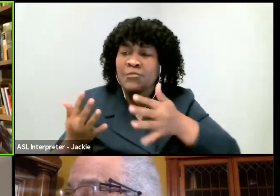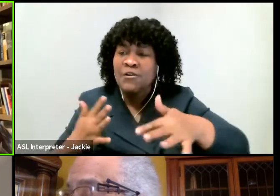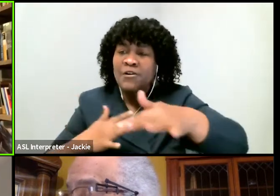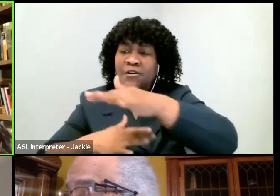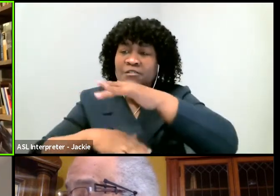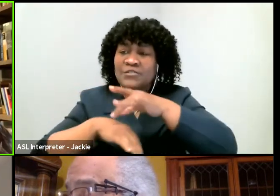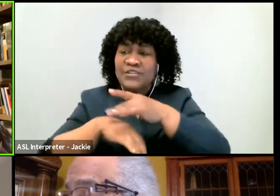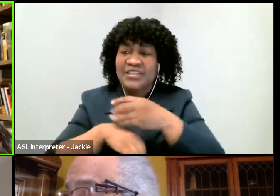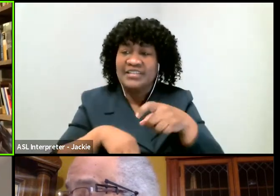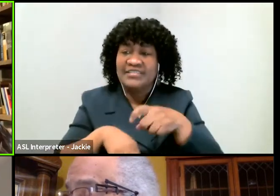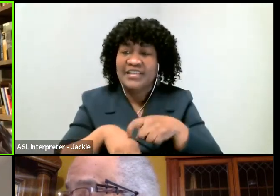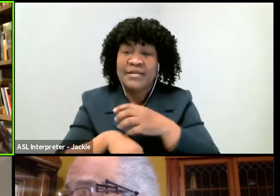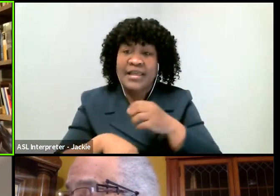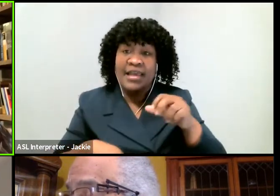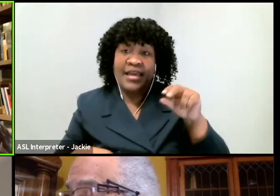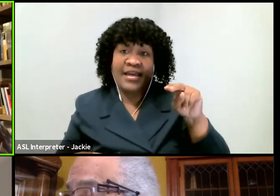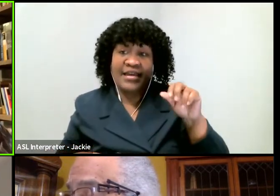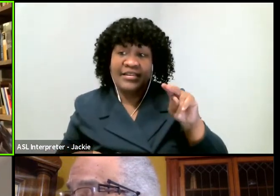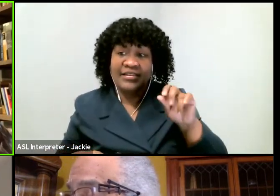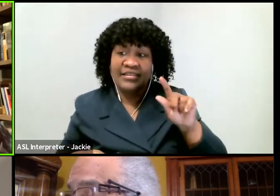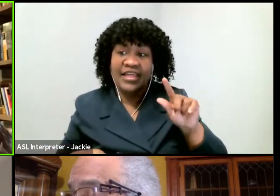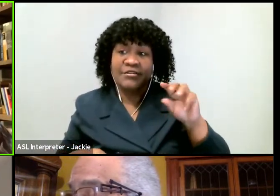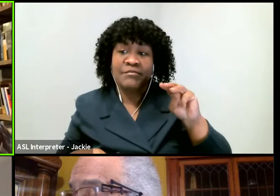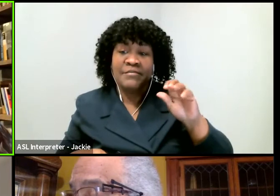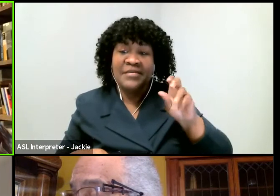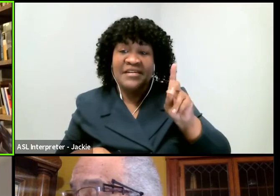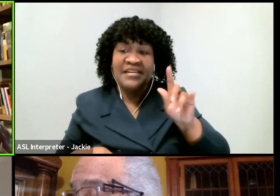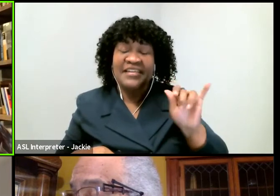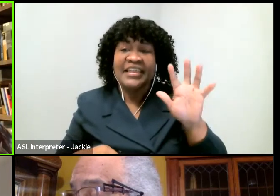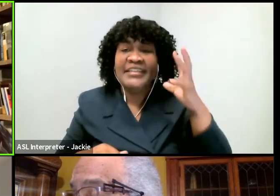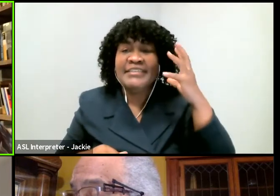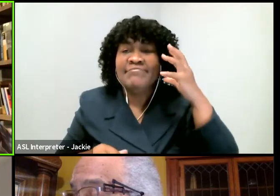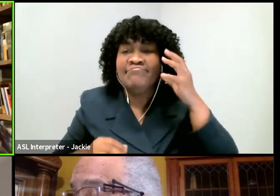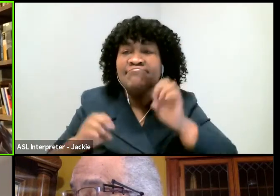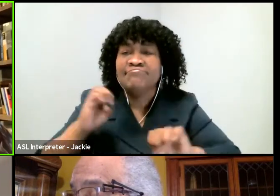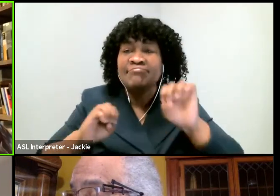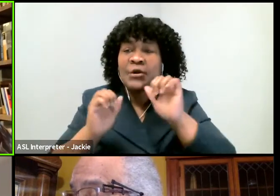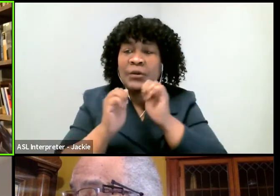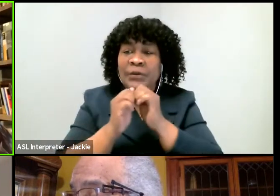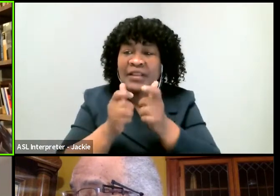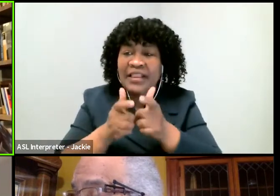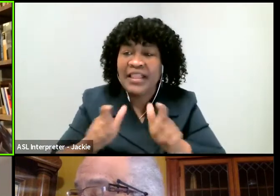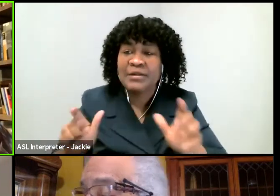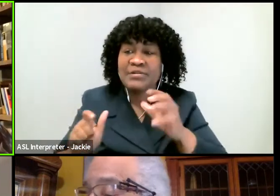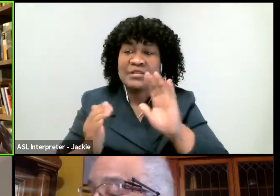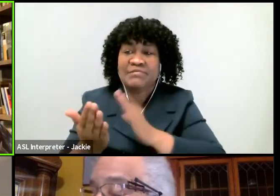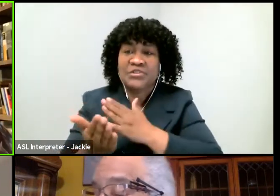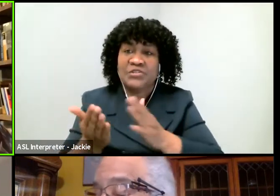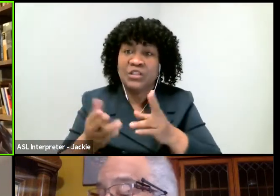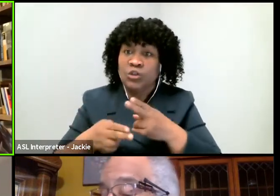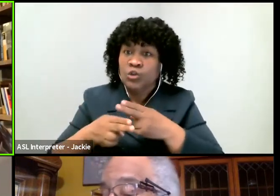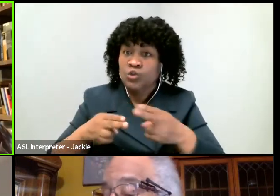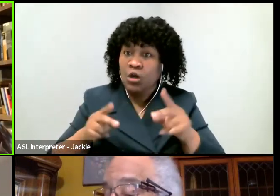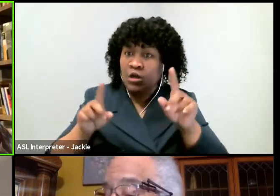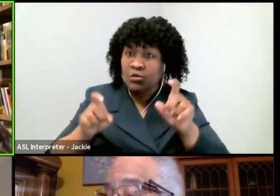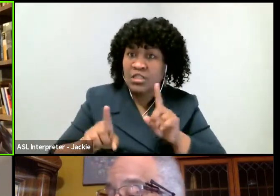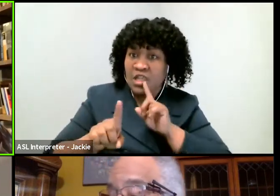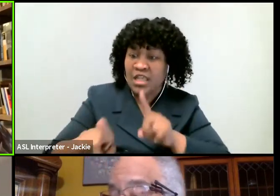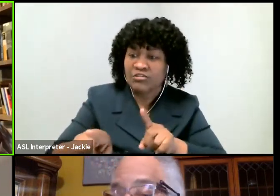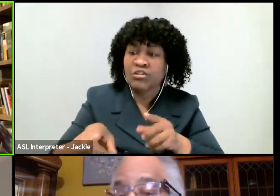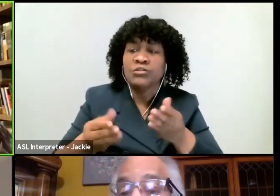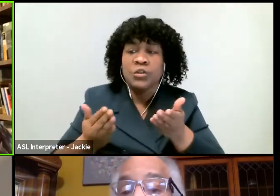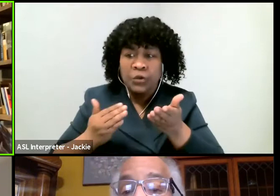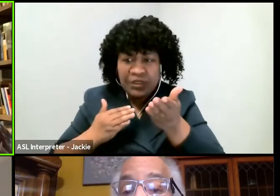and Nathaniel Mackey, noted for his experiments with language and music. A brief Q&A will follow, so please submit questions via